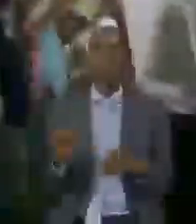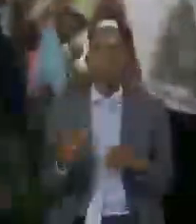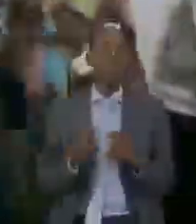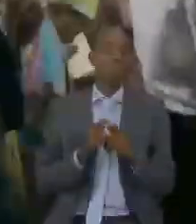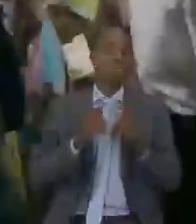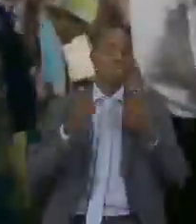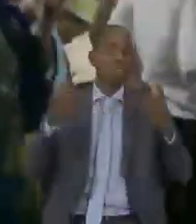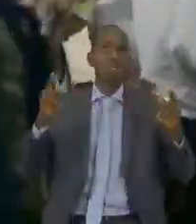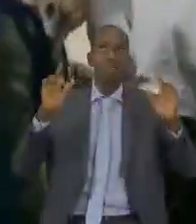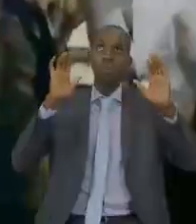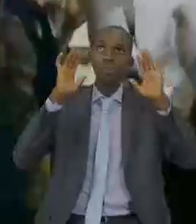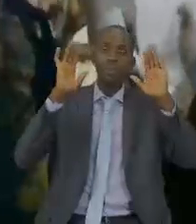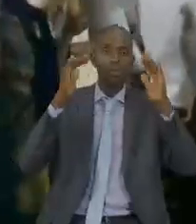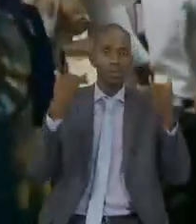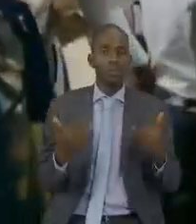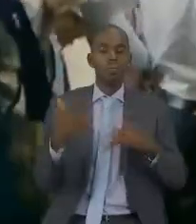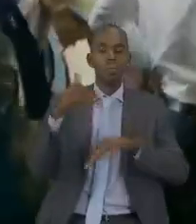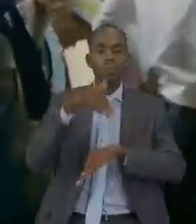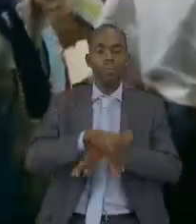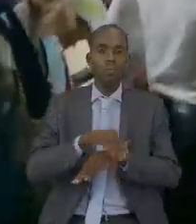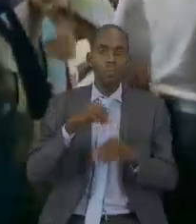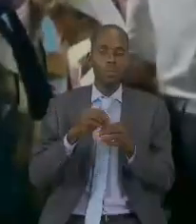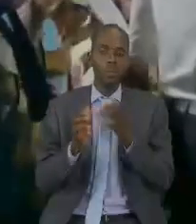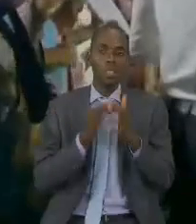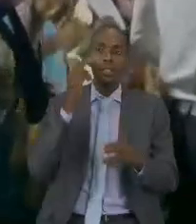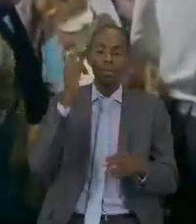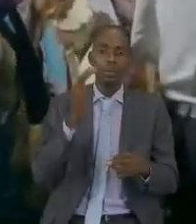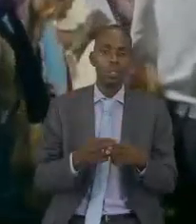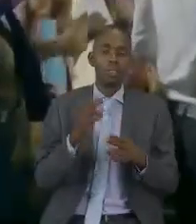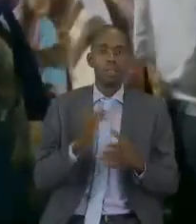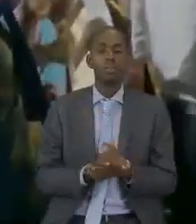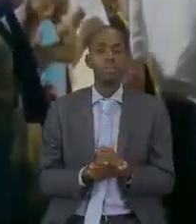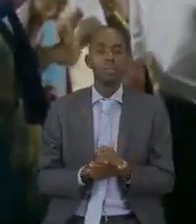Supernatural wonders tonight in Jesus' name.